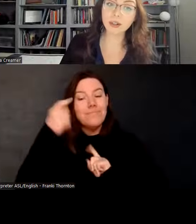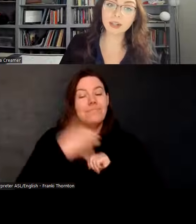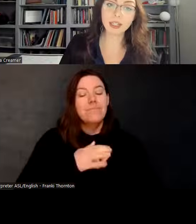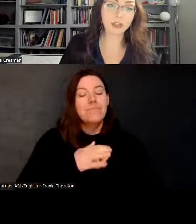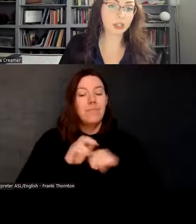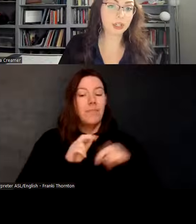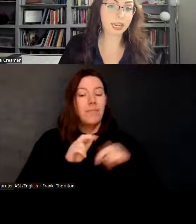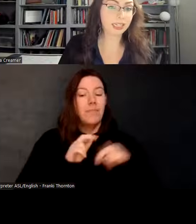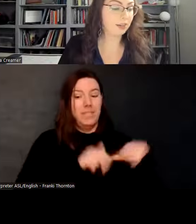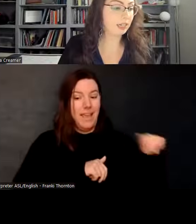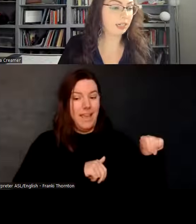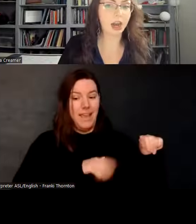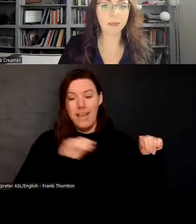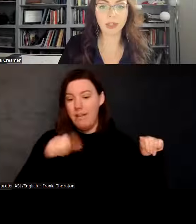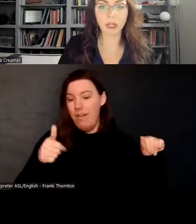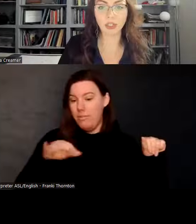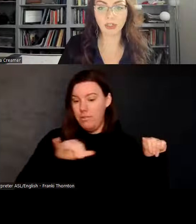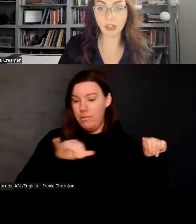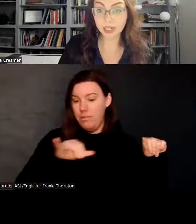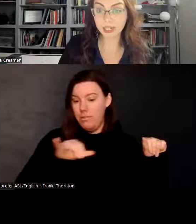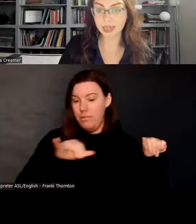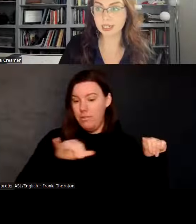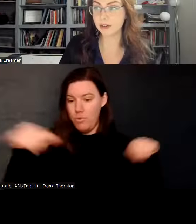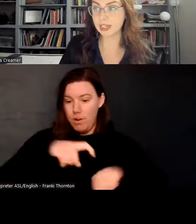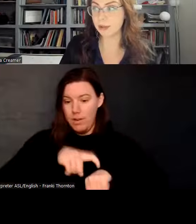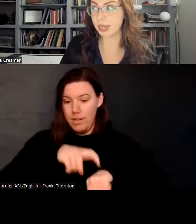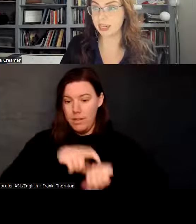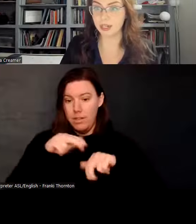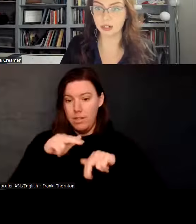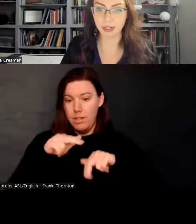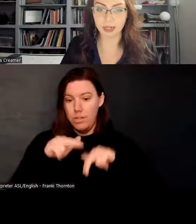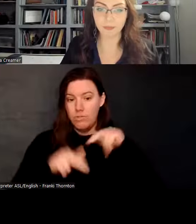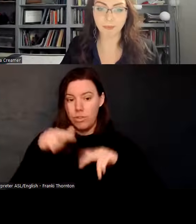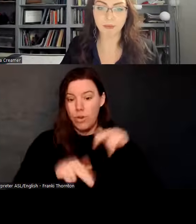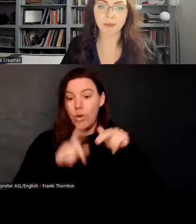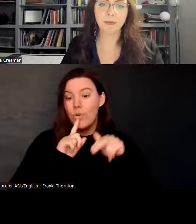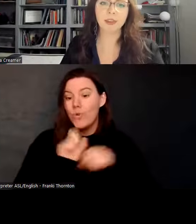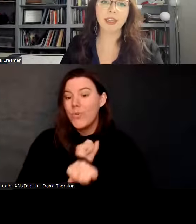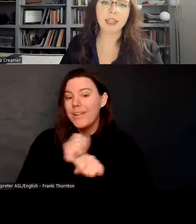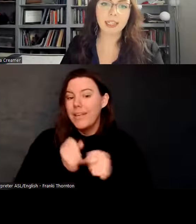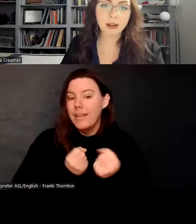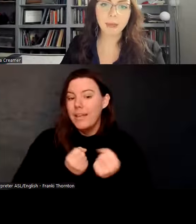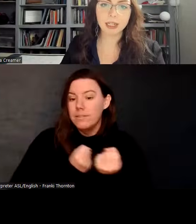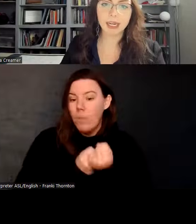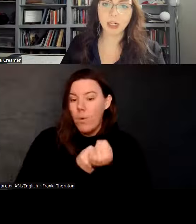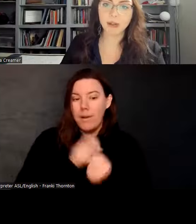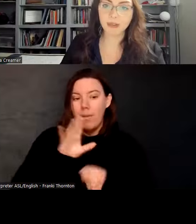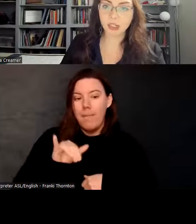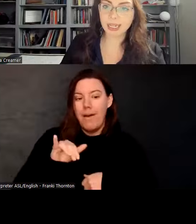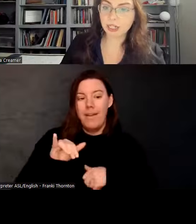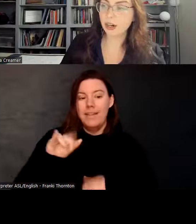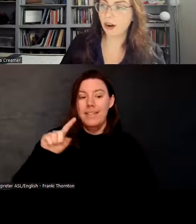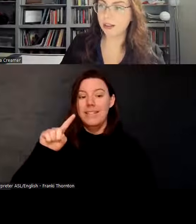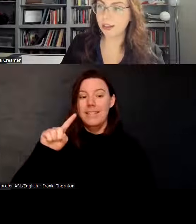when we look at the structures excavated in Operation G at Ziyaret Tepe in Turkey. Ziyaret was a major